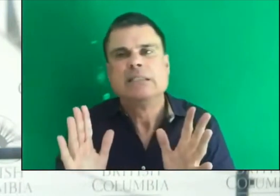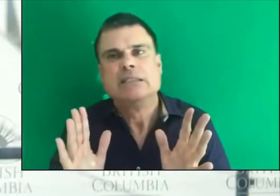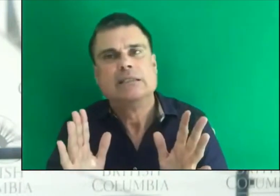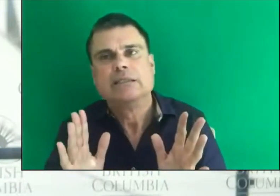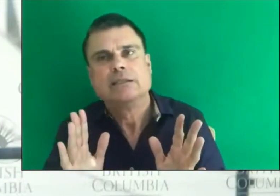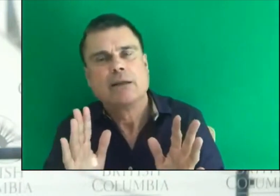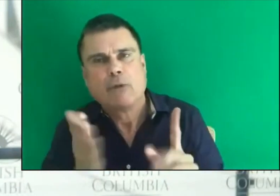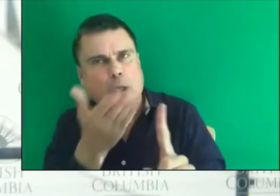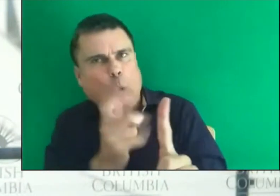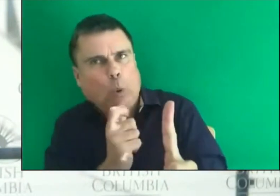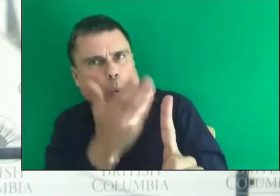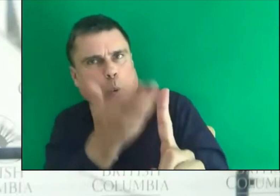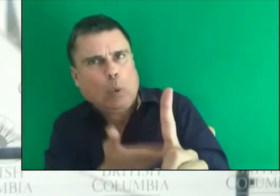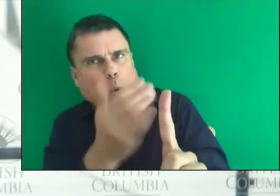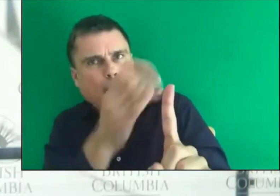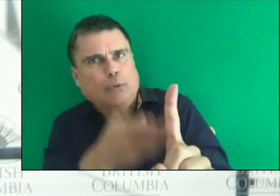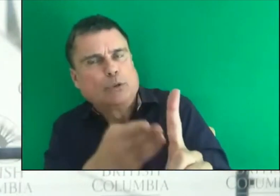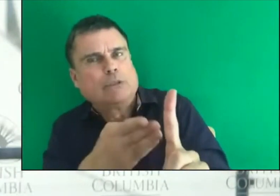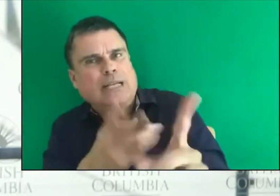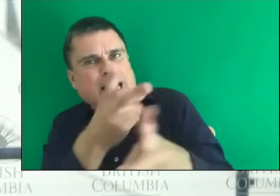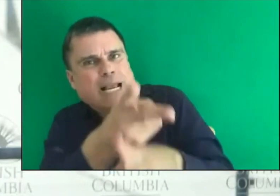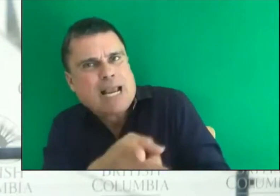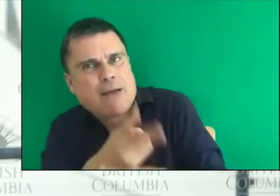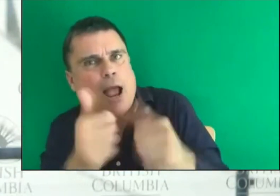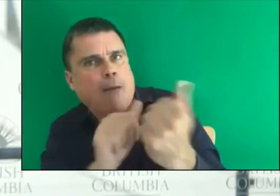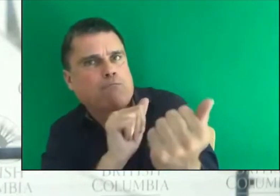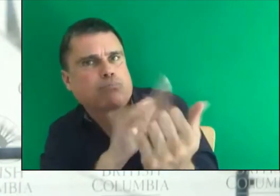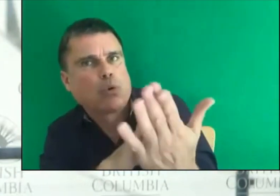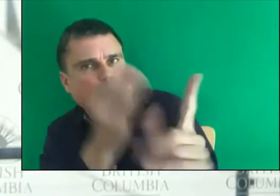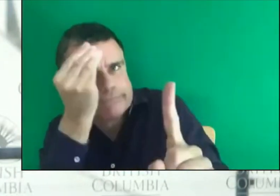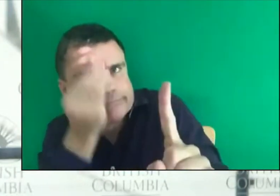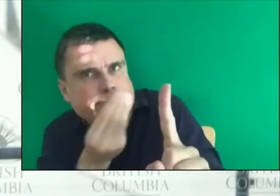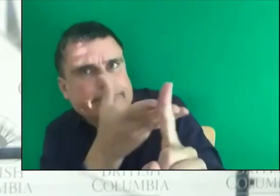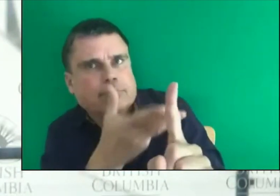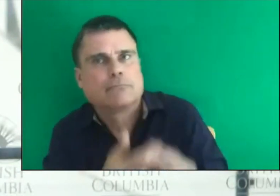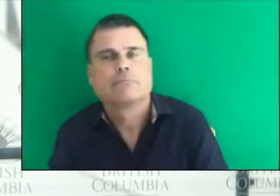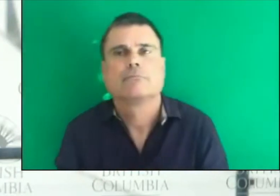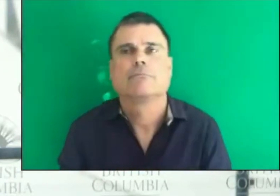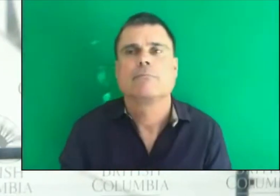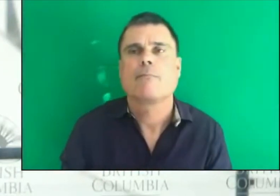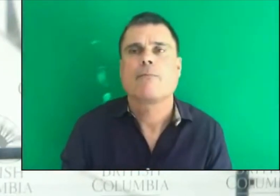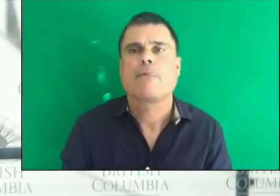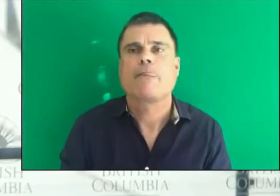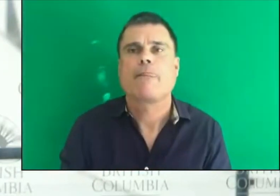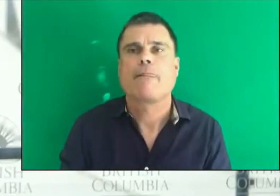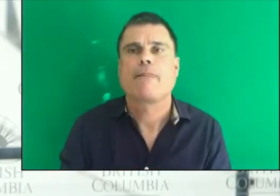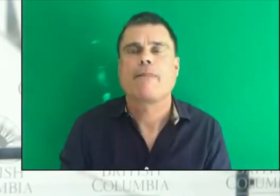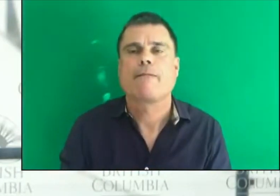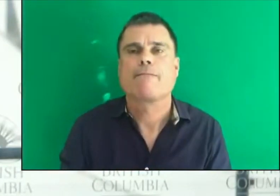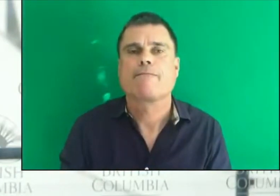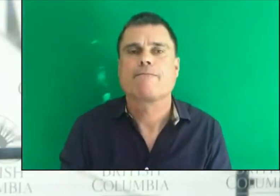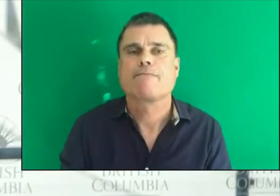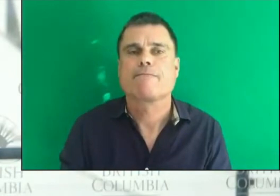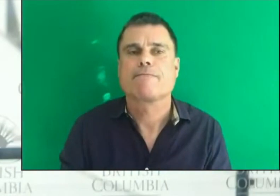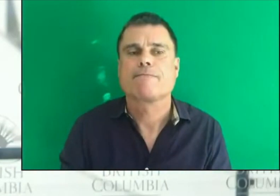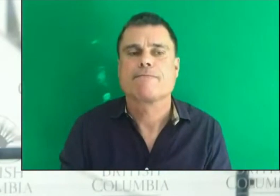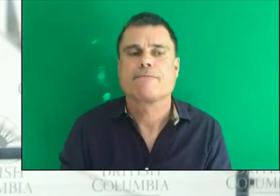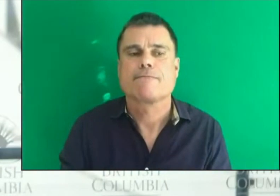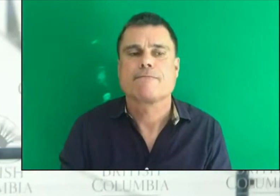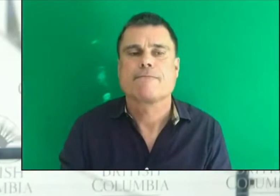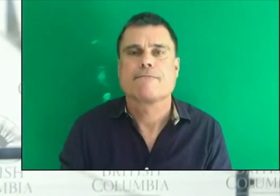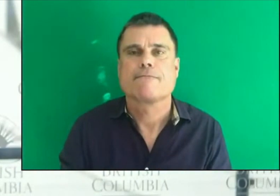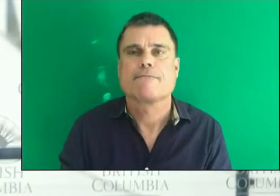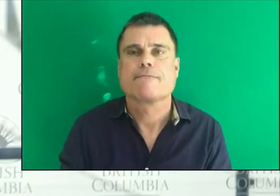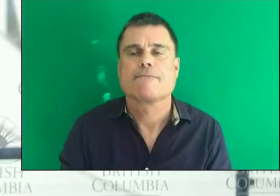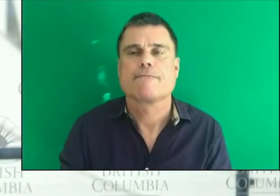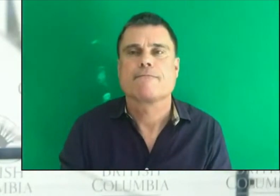many questions that people have, and our focus is on finding out how the virus is being transmitted and where it's coming from so that we can put in